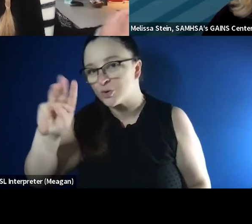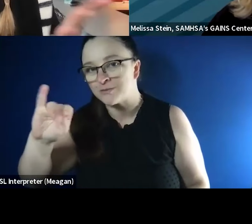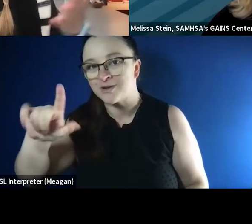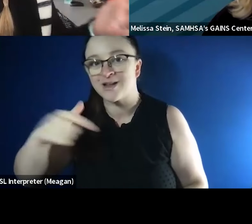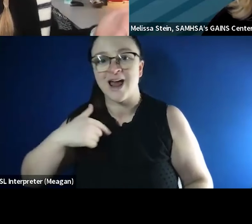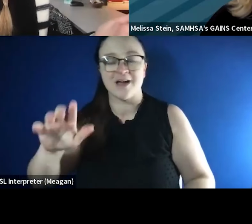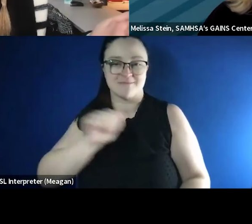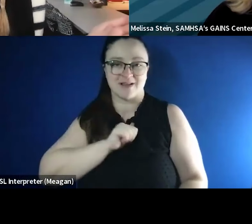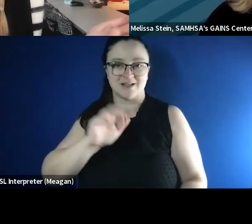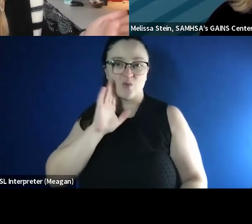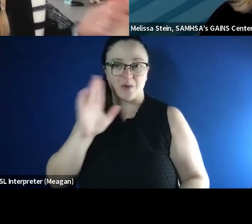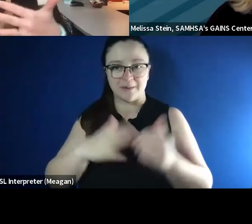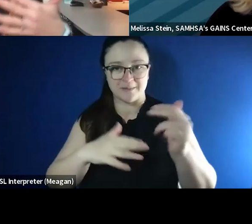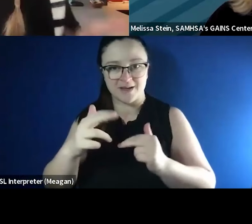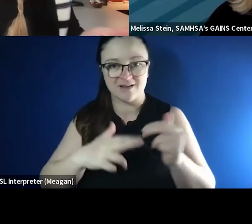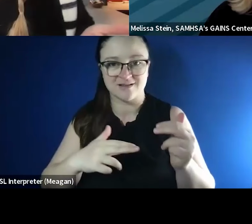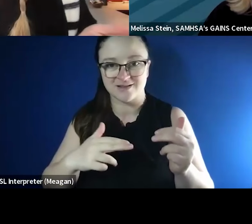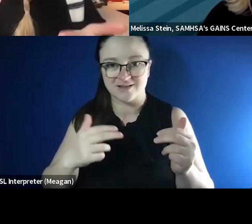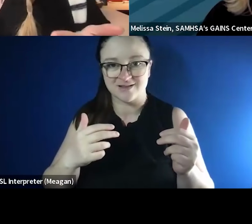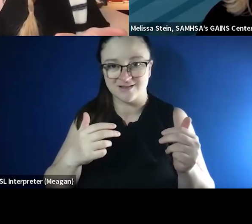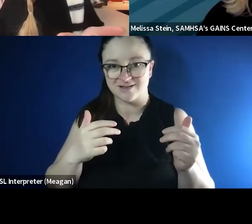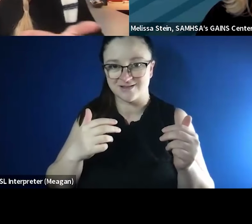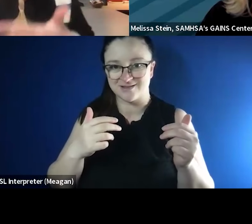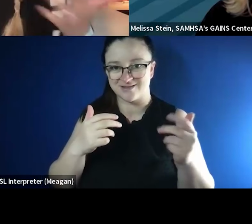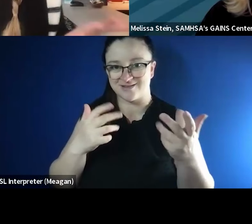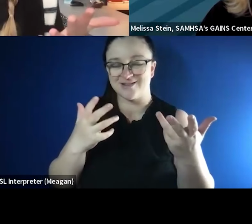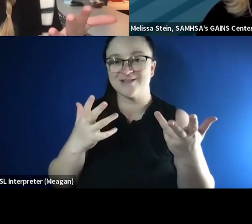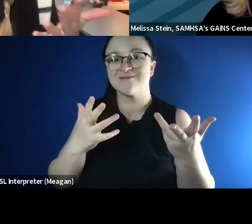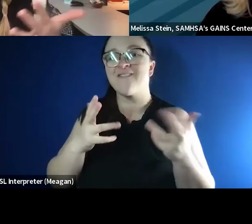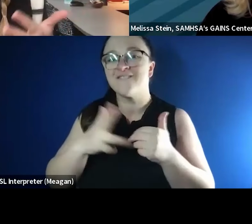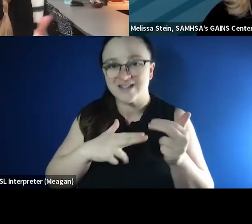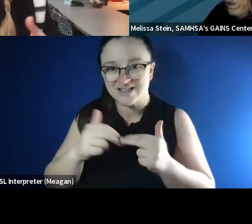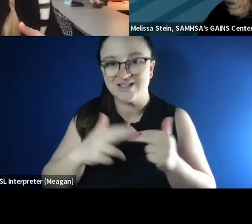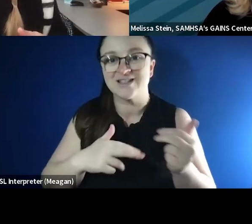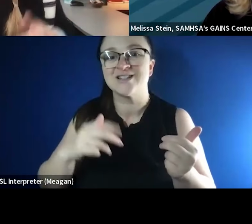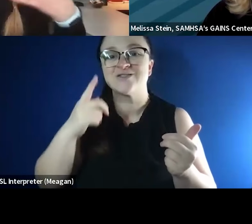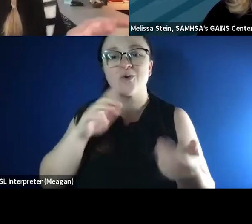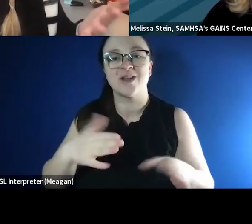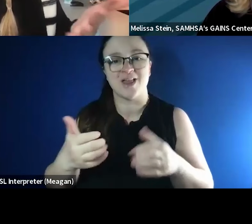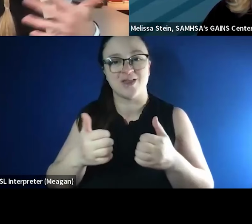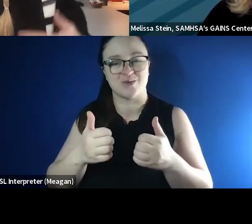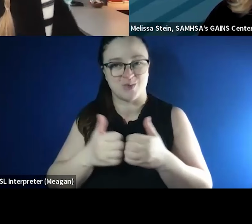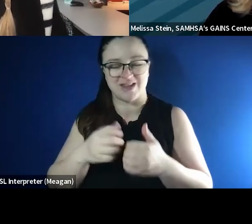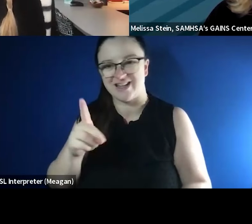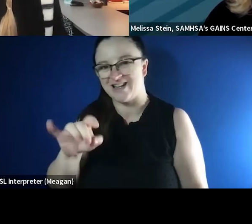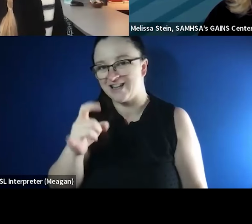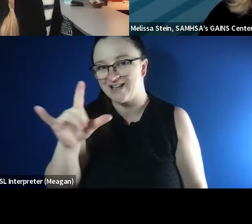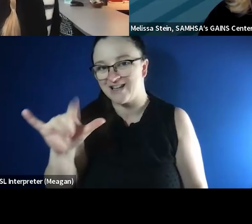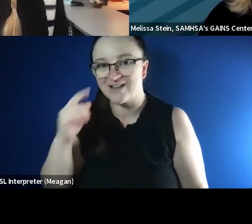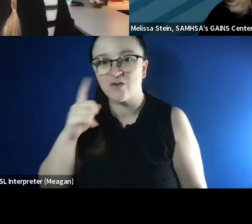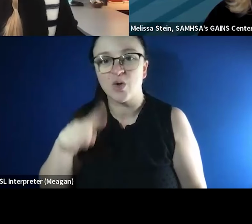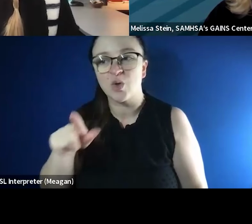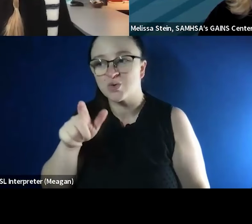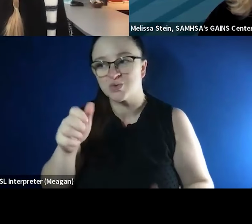comprehensive skilled nursing facilities to assure death with dignity for all people, even those with sexual